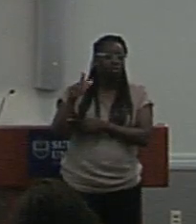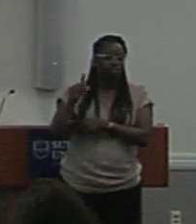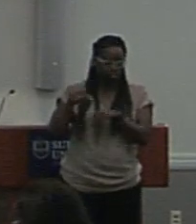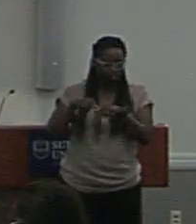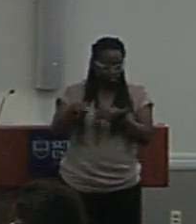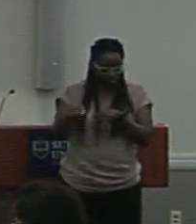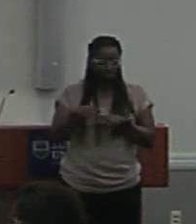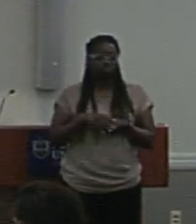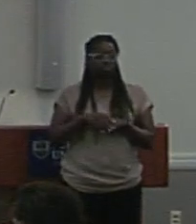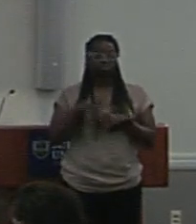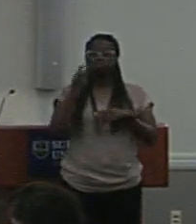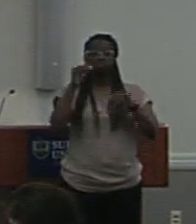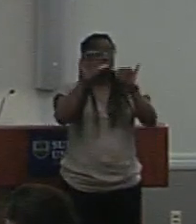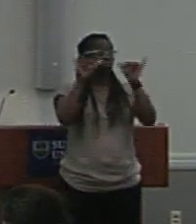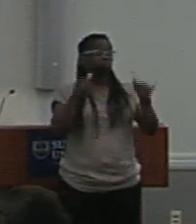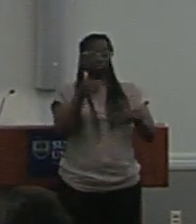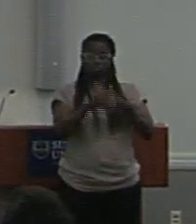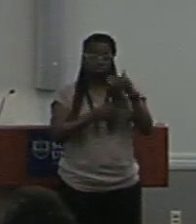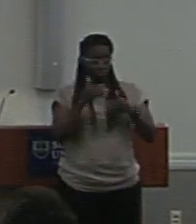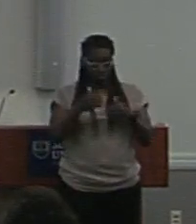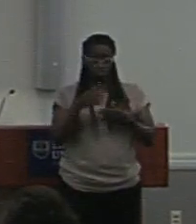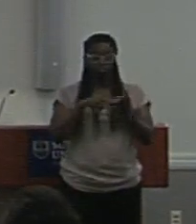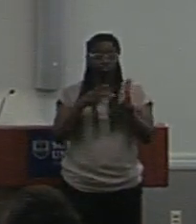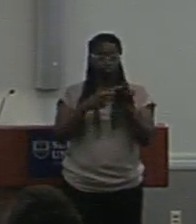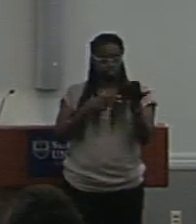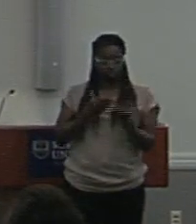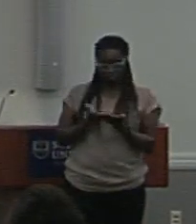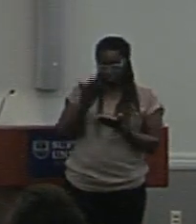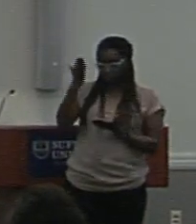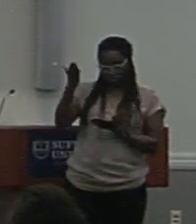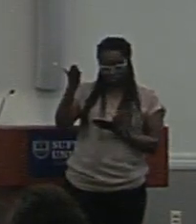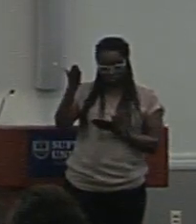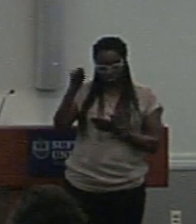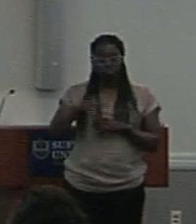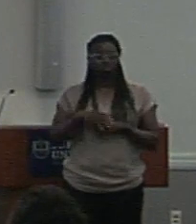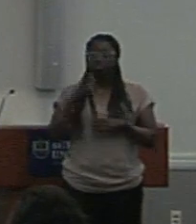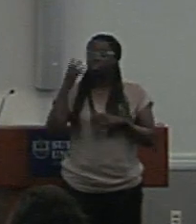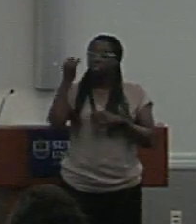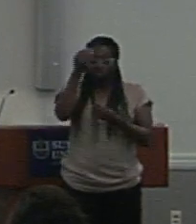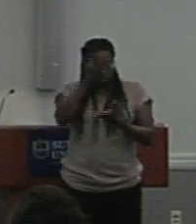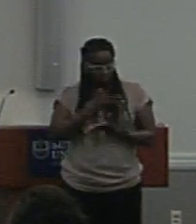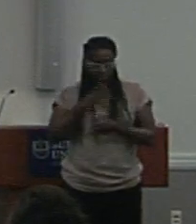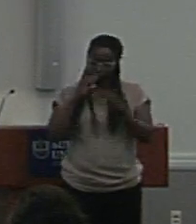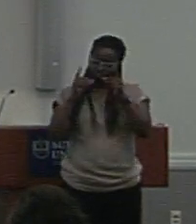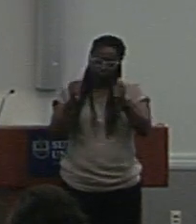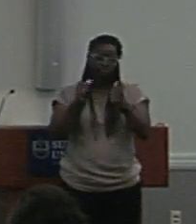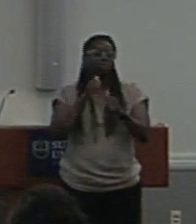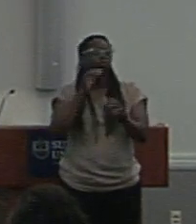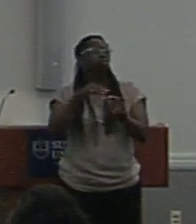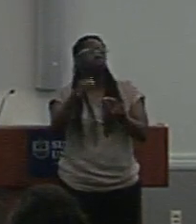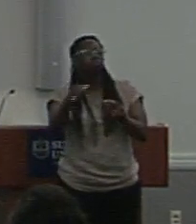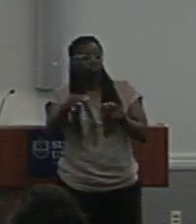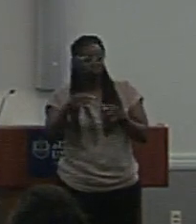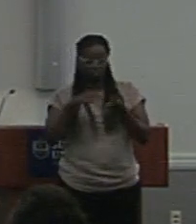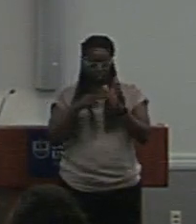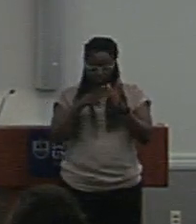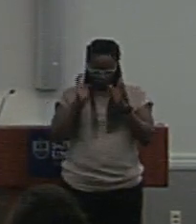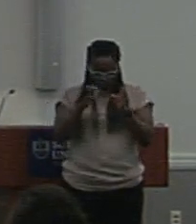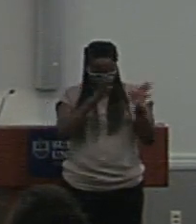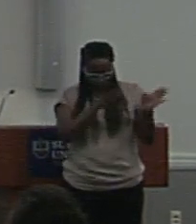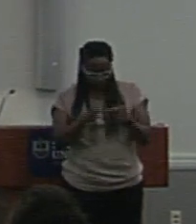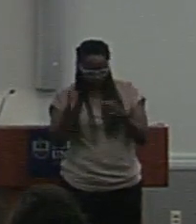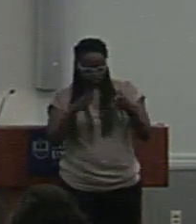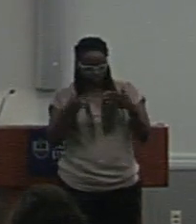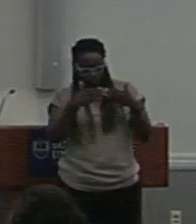it doesn't always mean it's going to get fixed overnight, because the Public Works Department will have to make plans, they have to put the job out to bid.